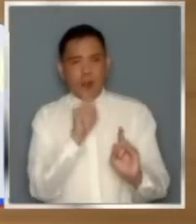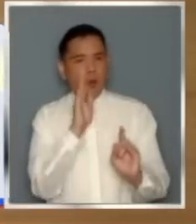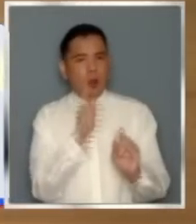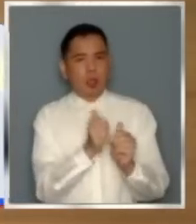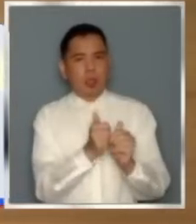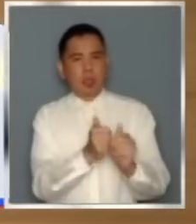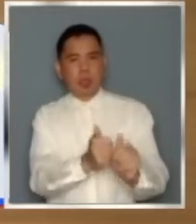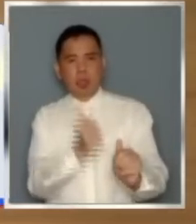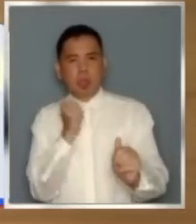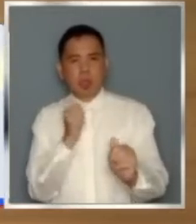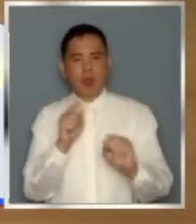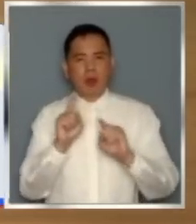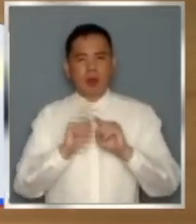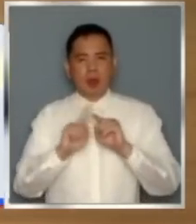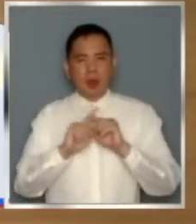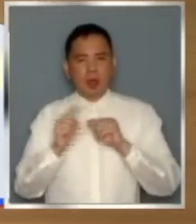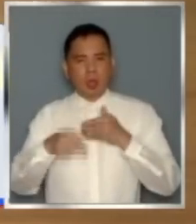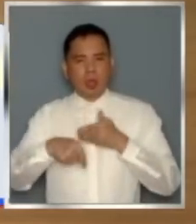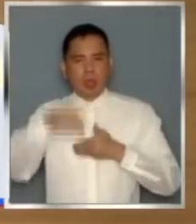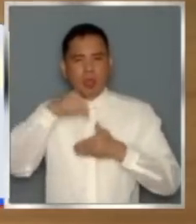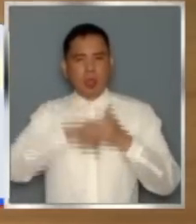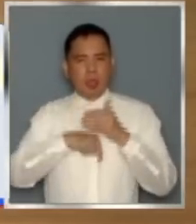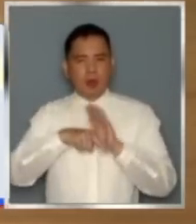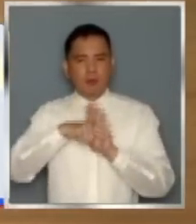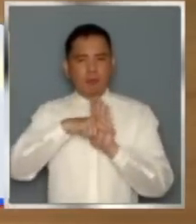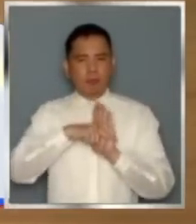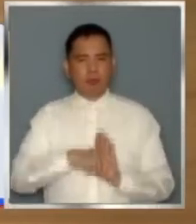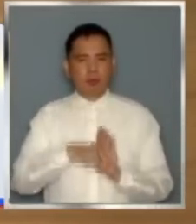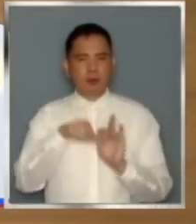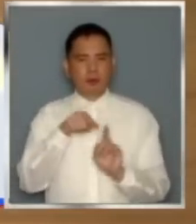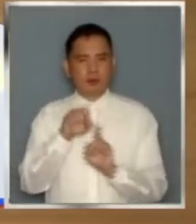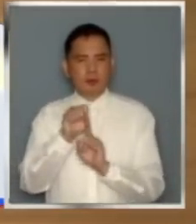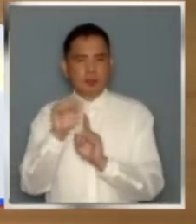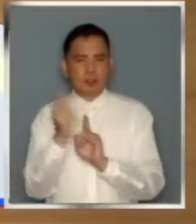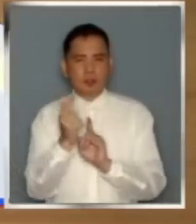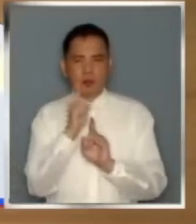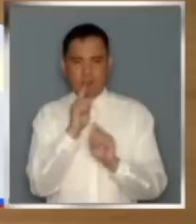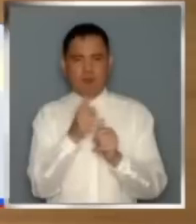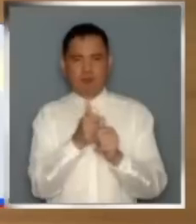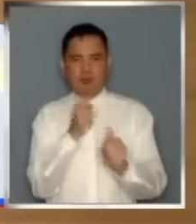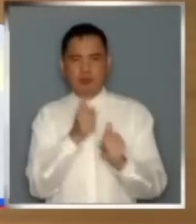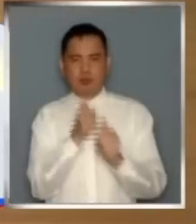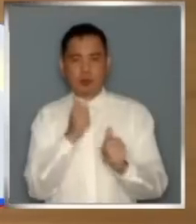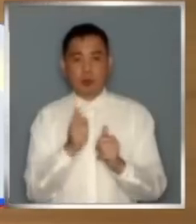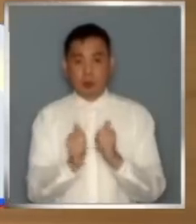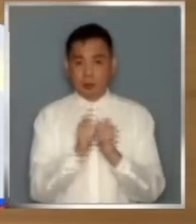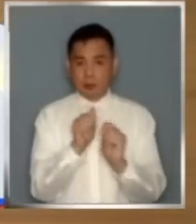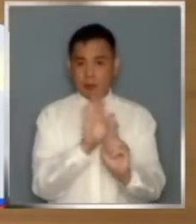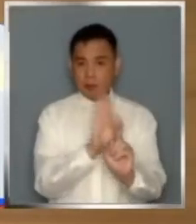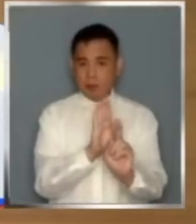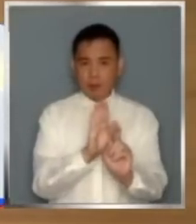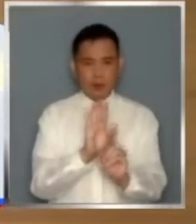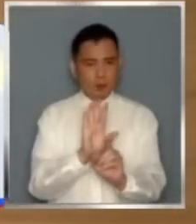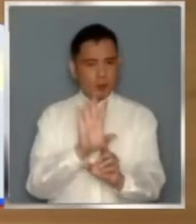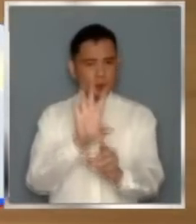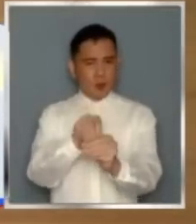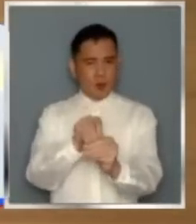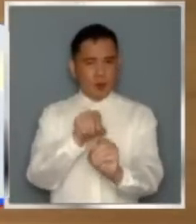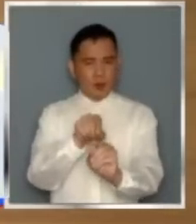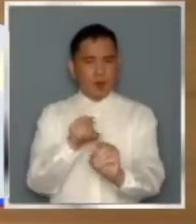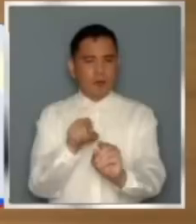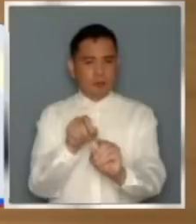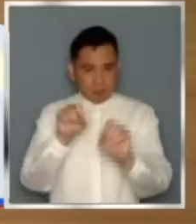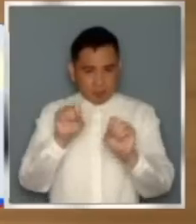in the dark corners of society. We are making available to them their participation in formal schooling, alternative